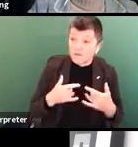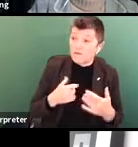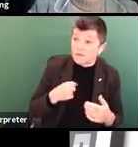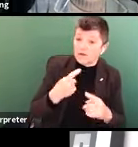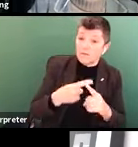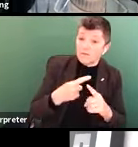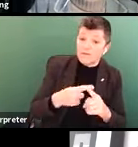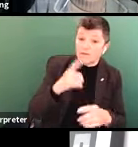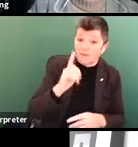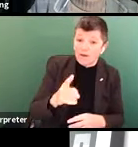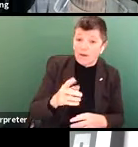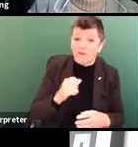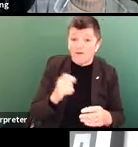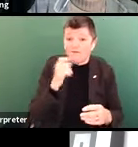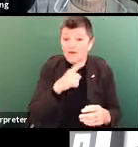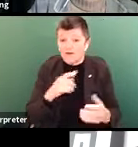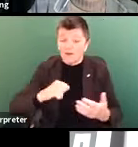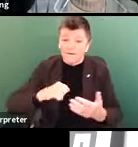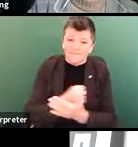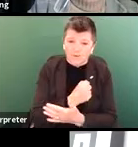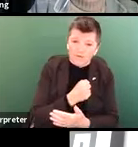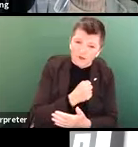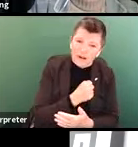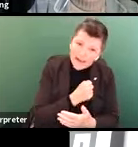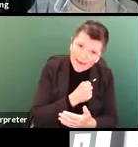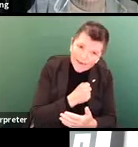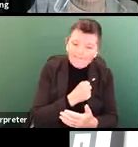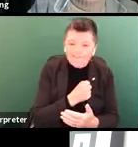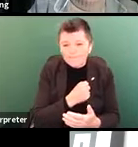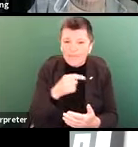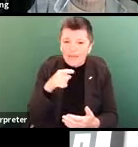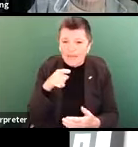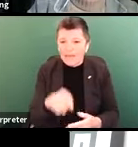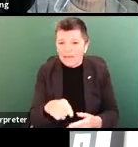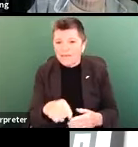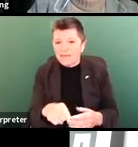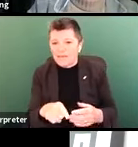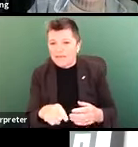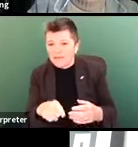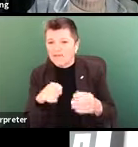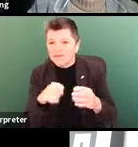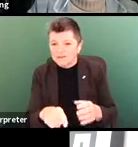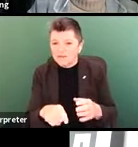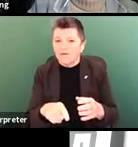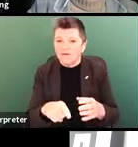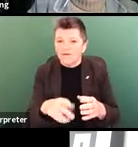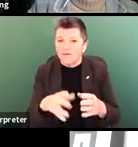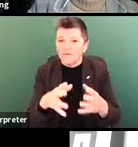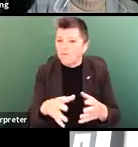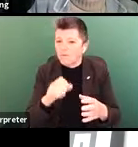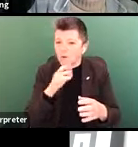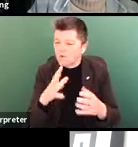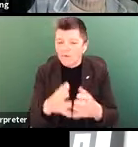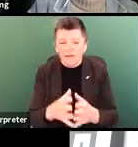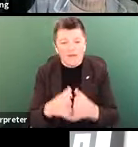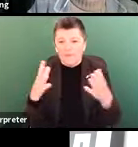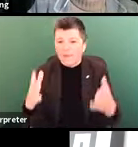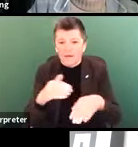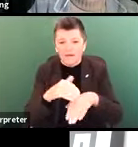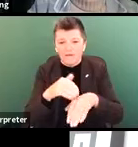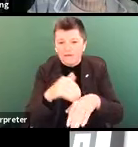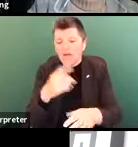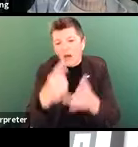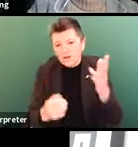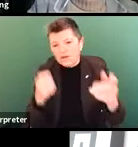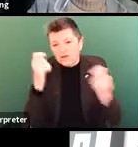like to say that for Russia, I think, unfortunately, these movements do not play a big part. The only changes that can be